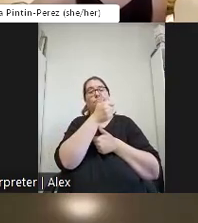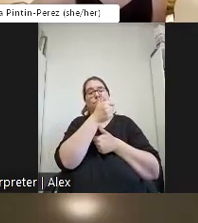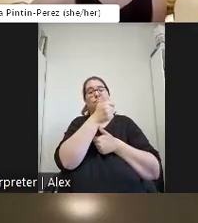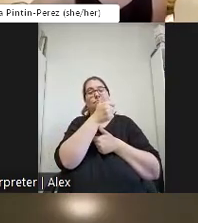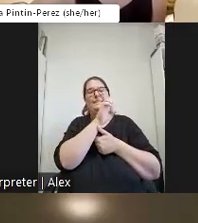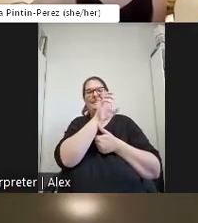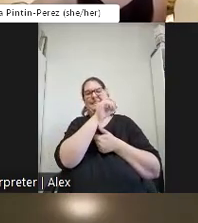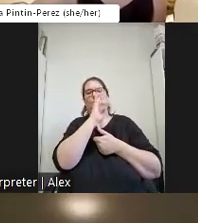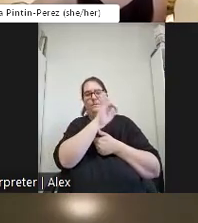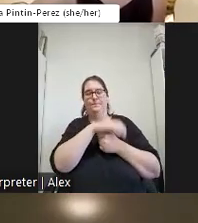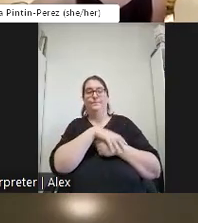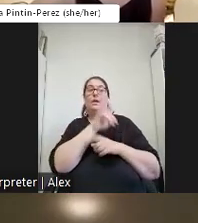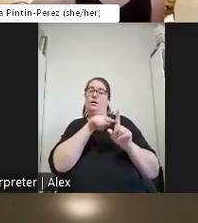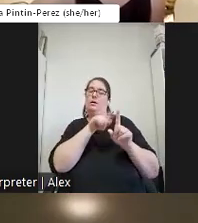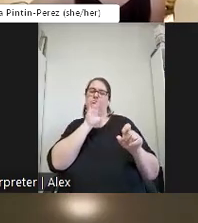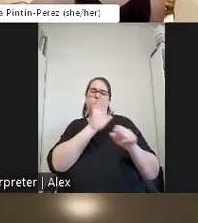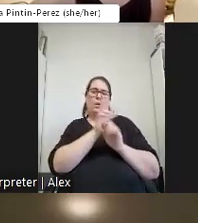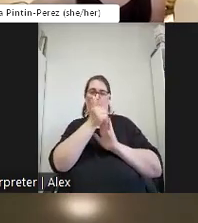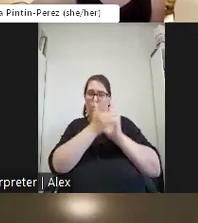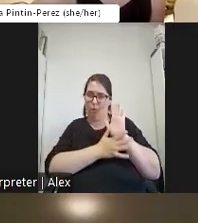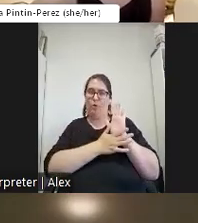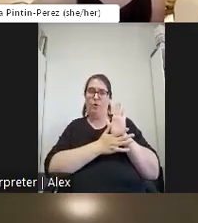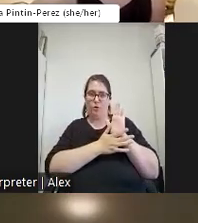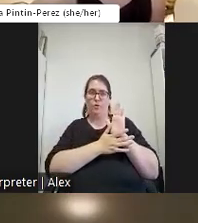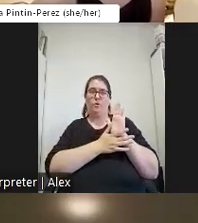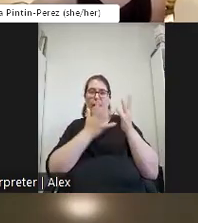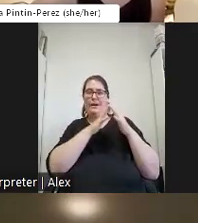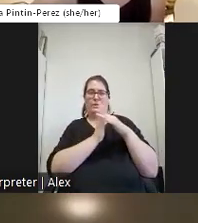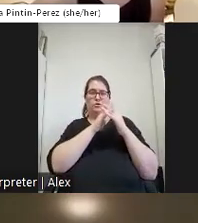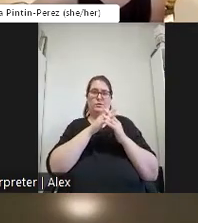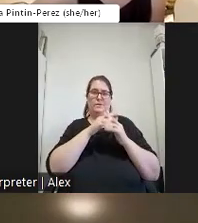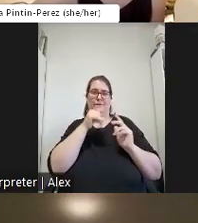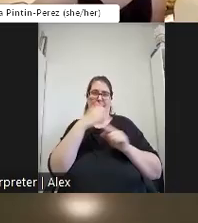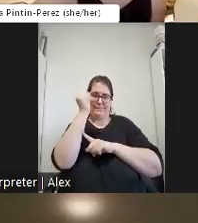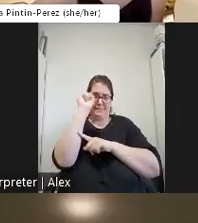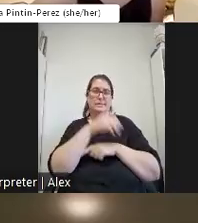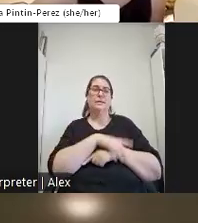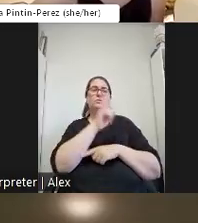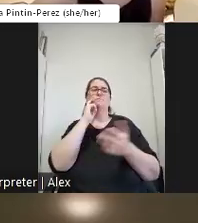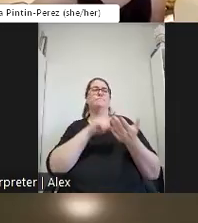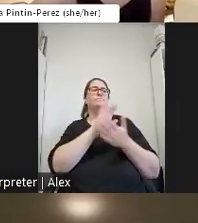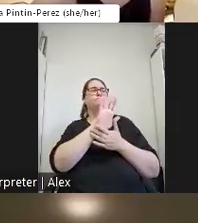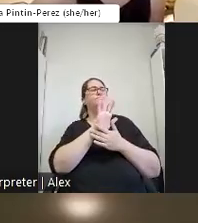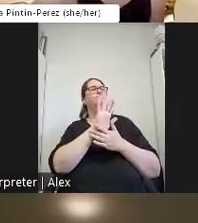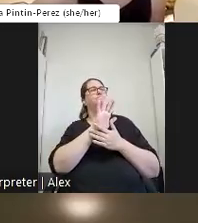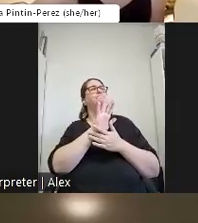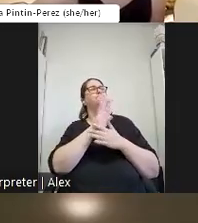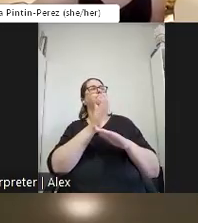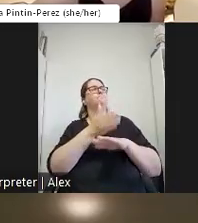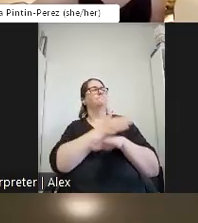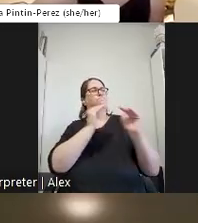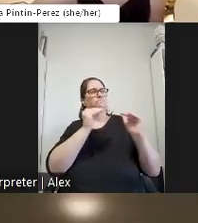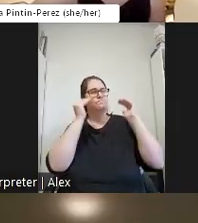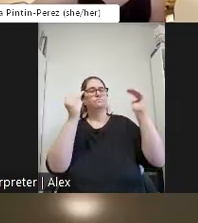Clinic. Deepa is a dedicated lawyer and intersectional feminist recognized for her commitment to advancing equity, anti-oppression,